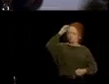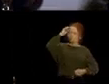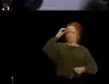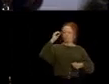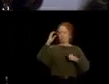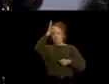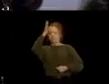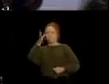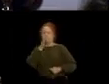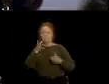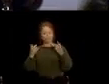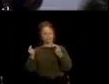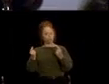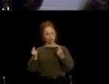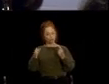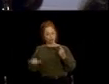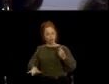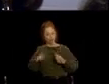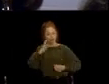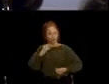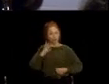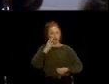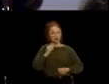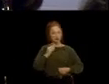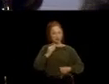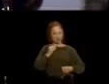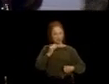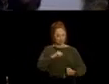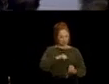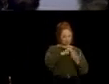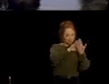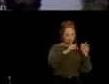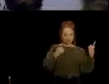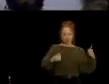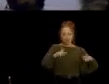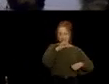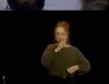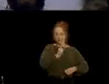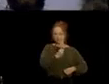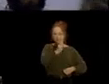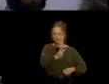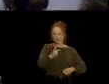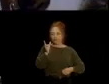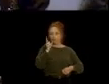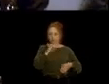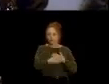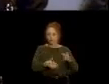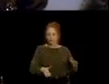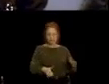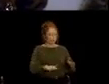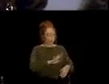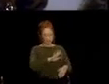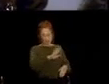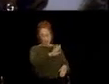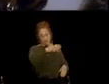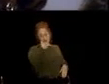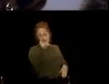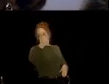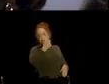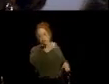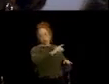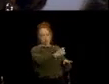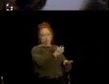children are facing those moments, like what happened to you at 12? Yeah, I mean, I think that's a fantastic question. I